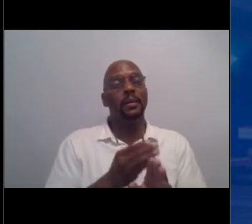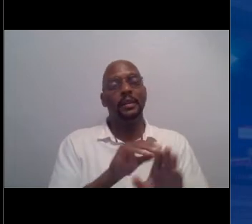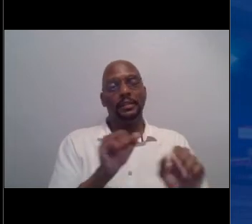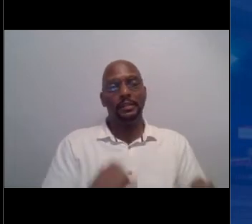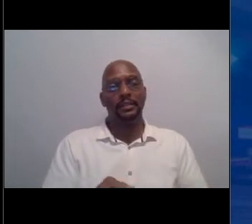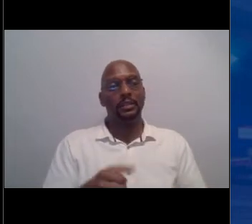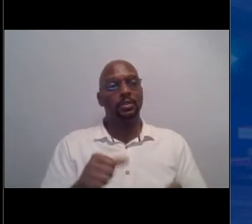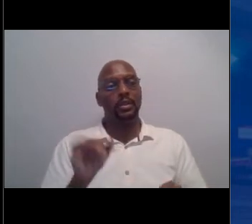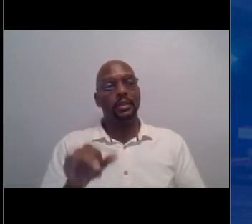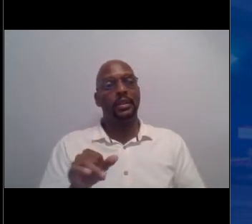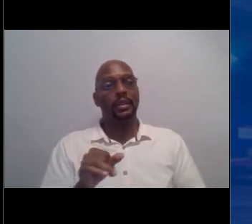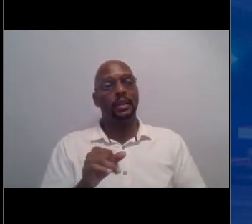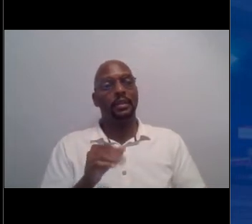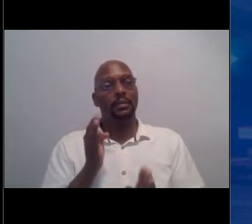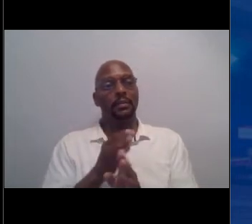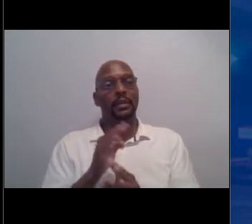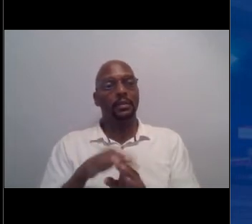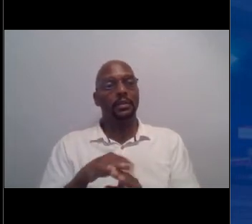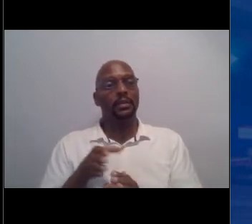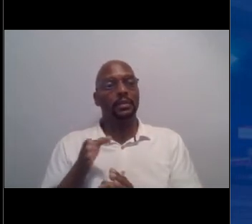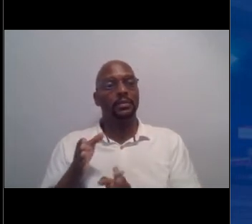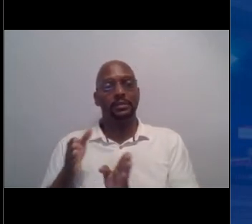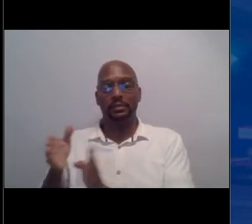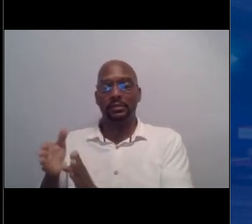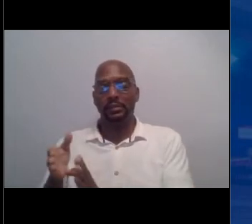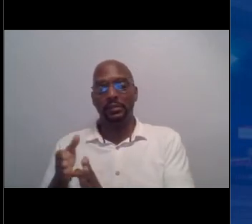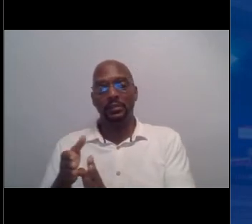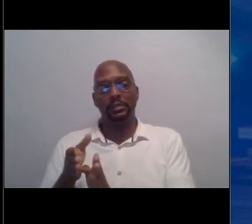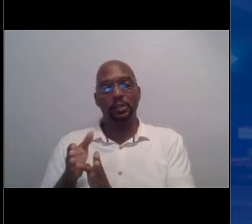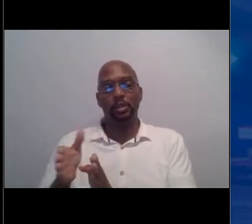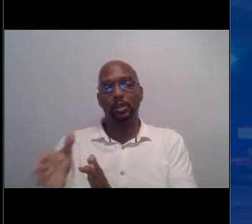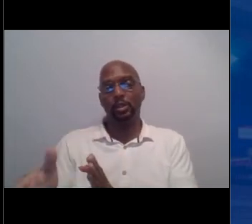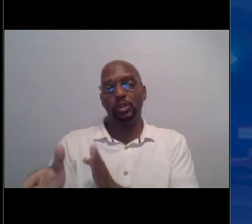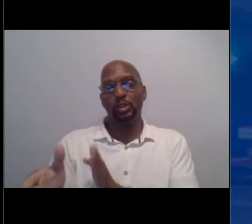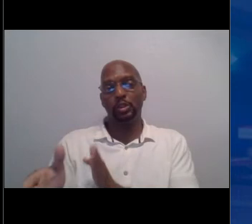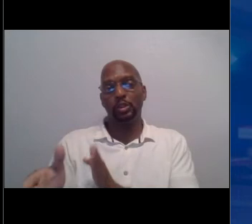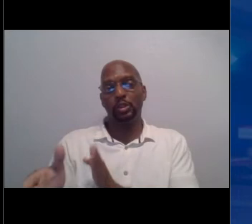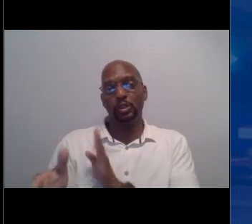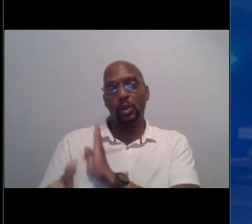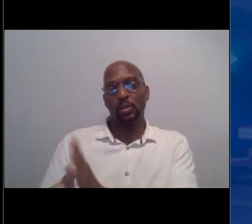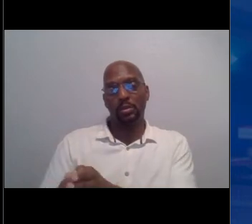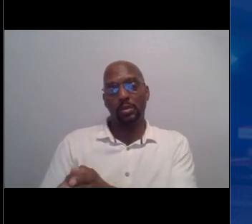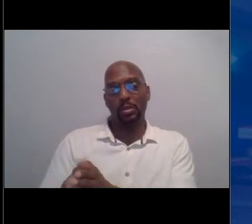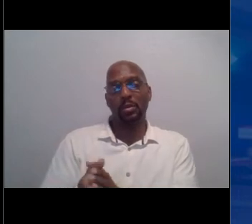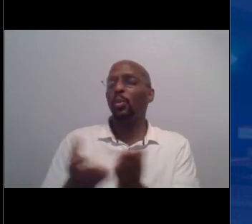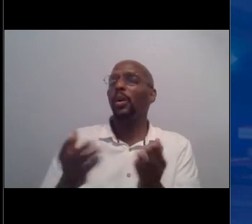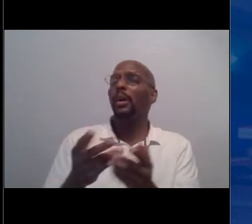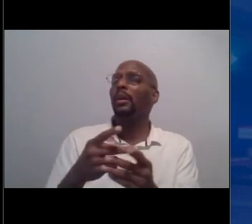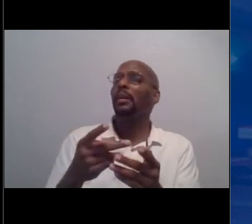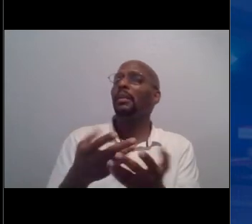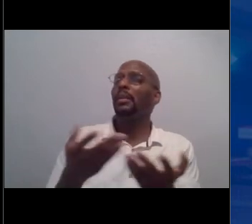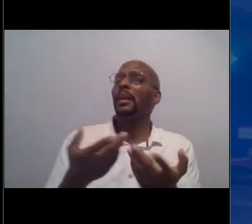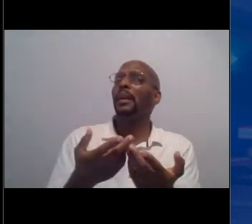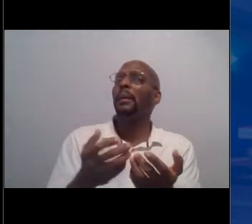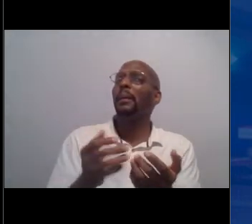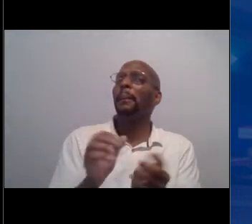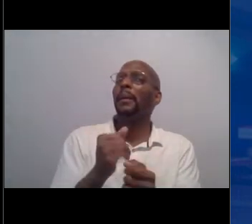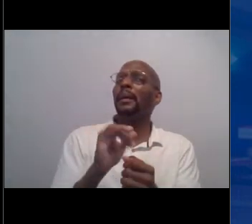shoulder. Right. So what features make this unique compared to other attempts of this cross country? Yeah, so there are actually 9